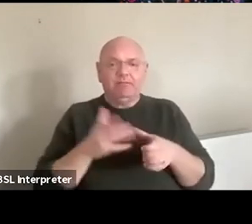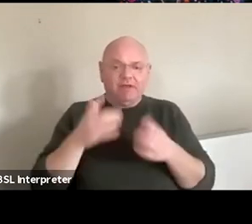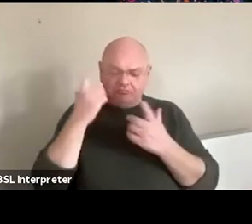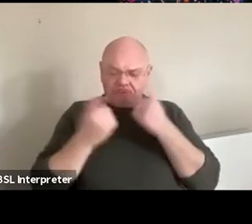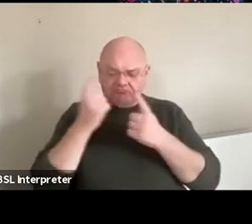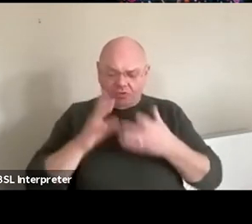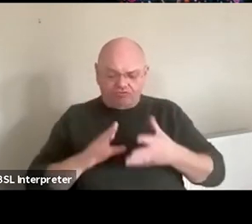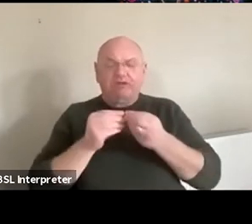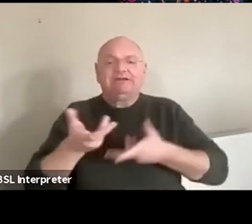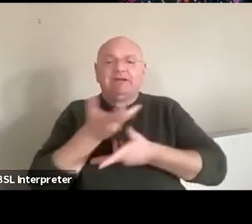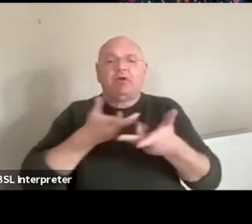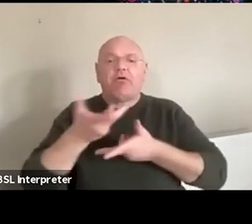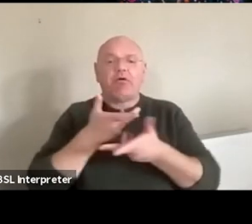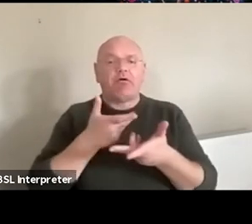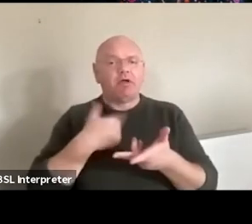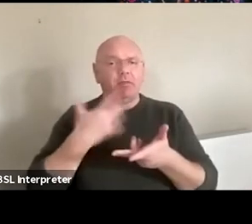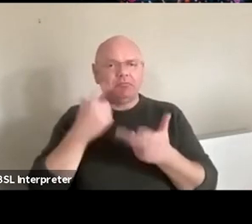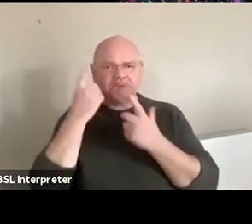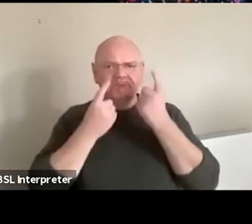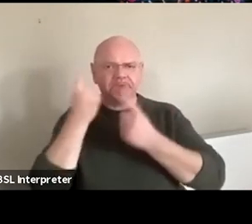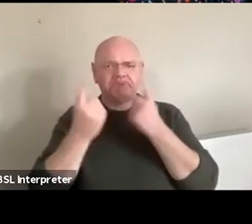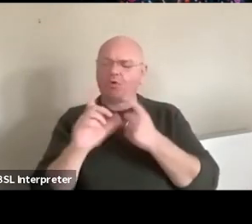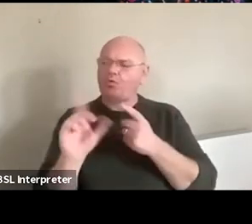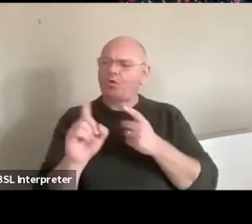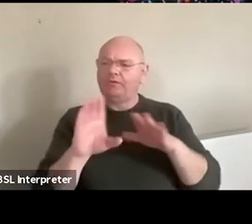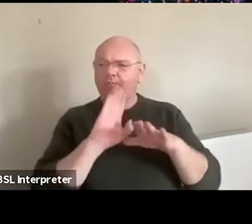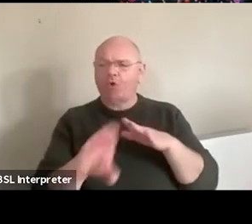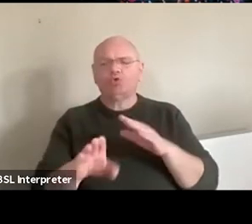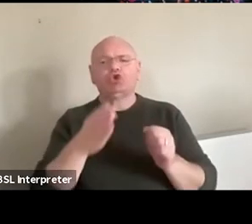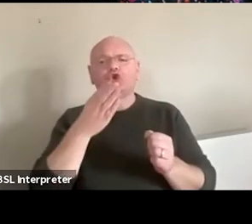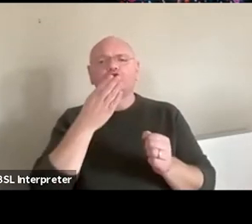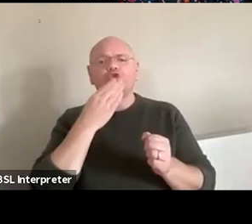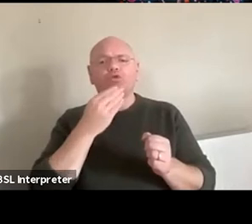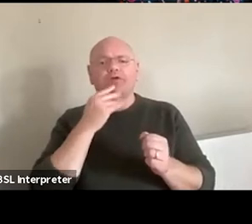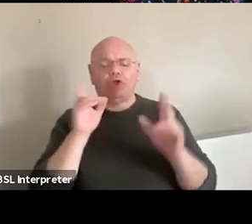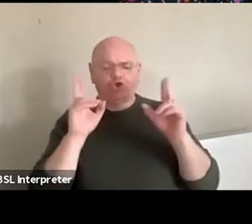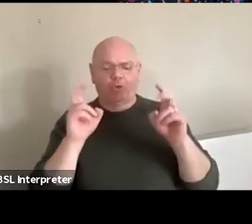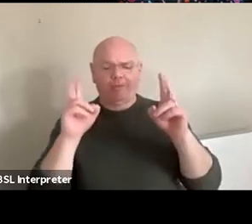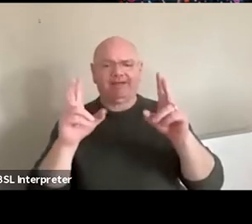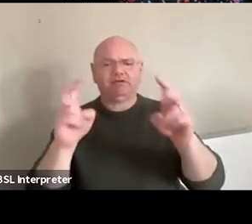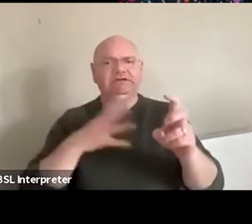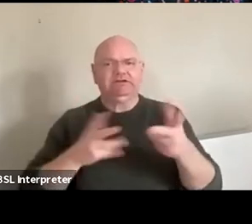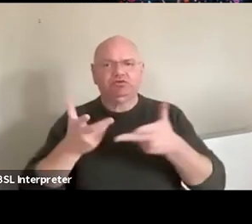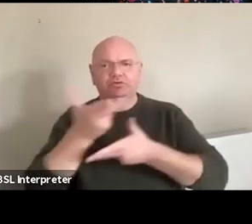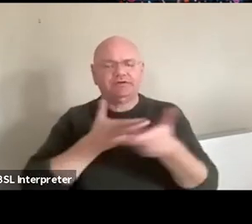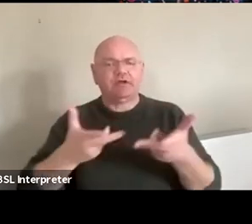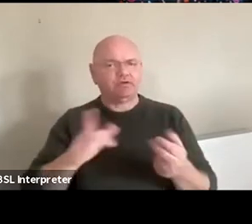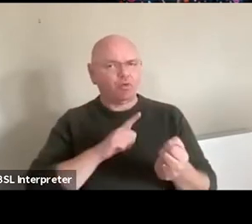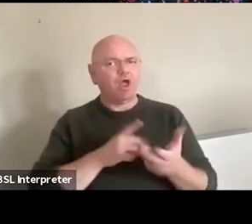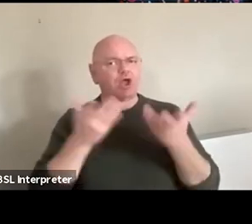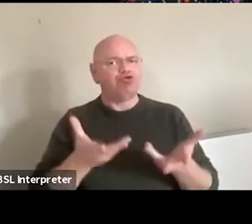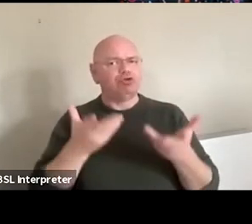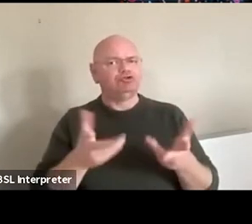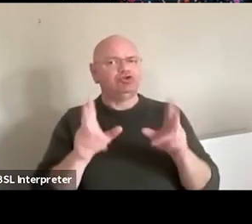about what would be most useful to discuss and what is also current.